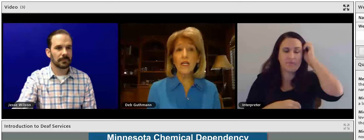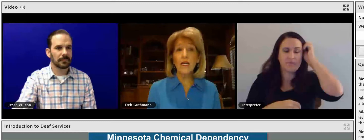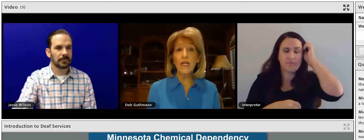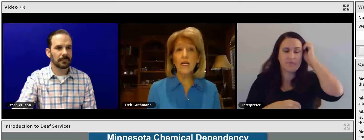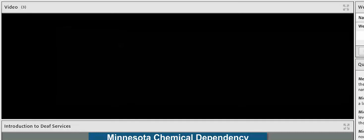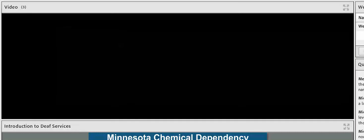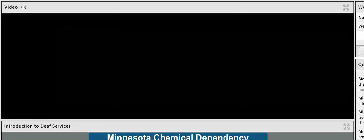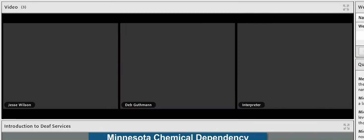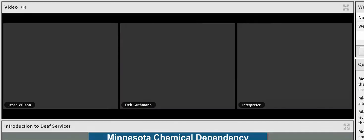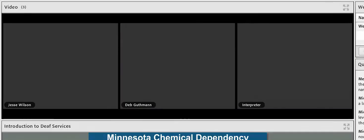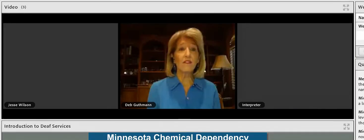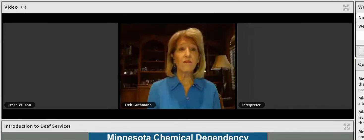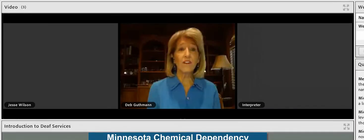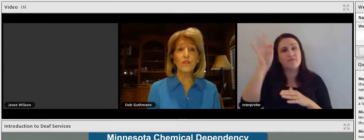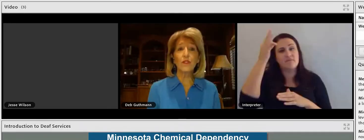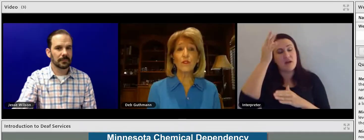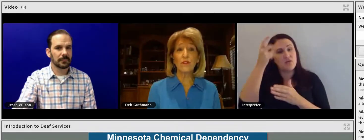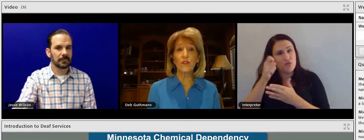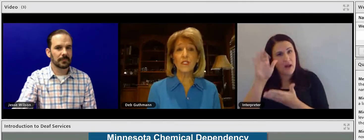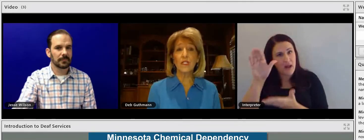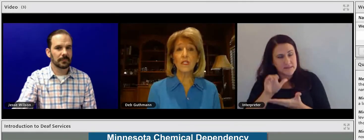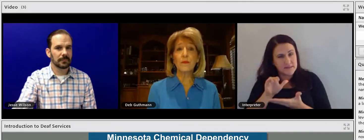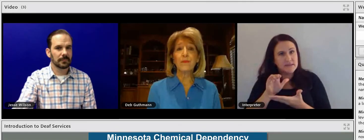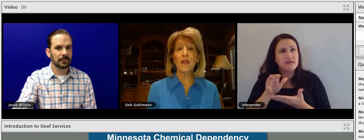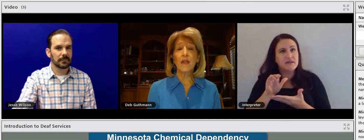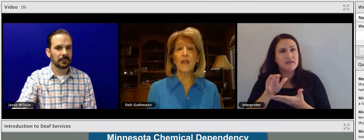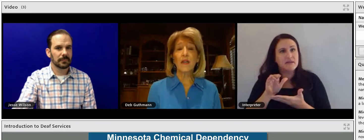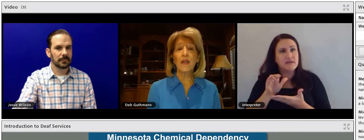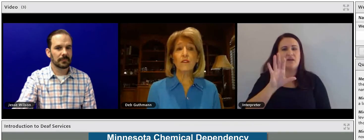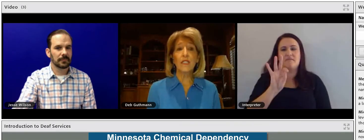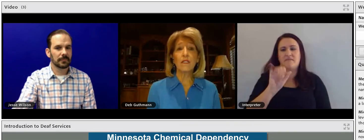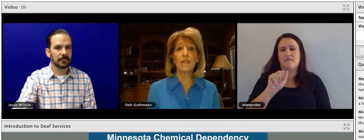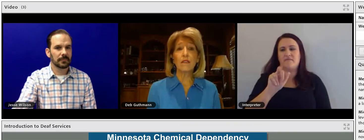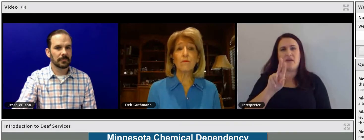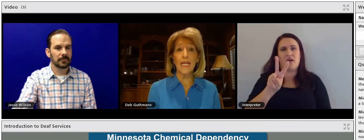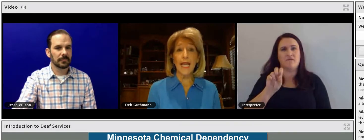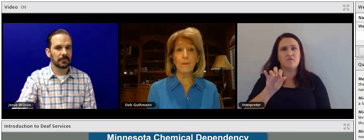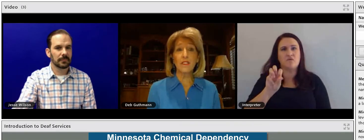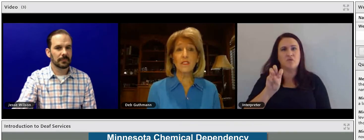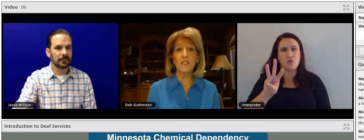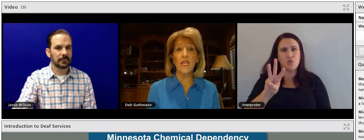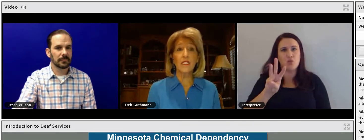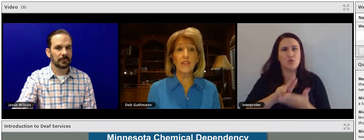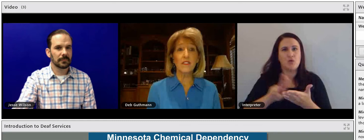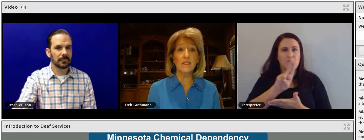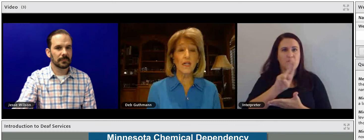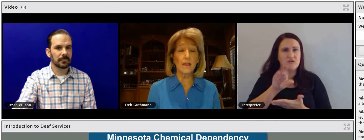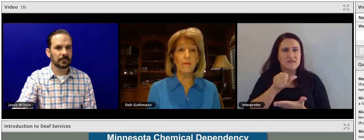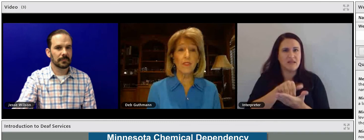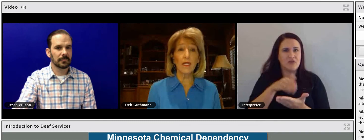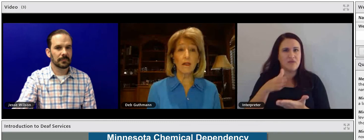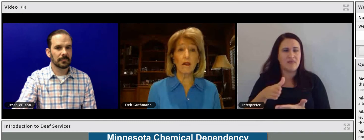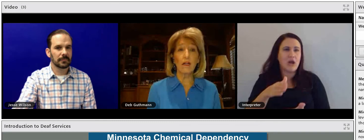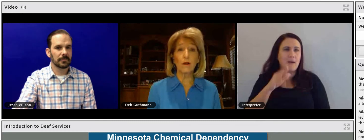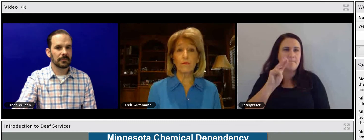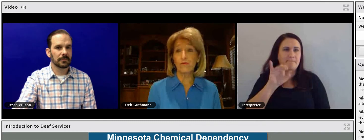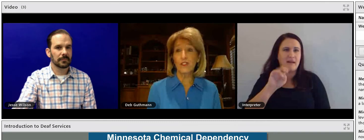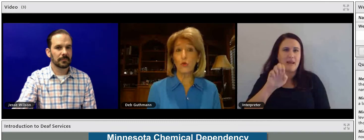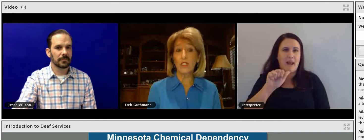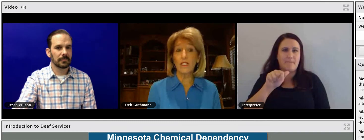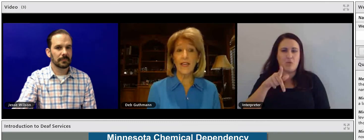program is located at Fairview University Center in Minneapolis, and at this